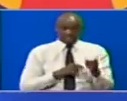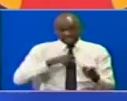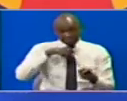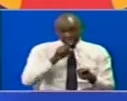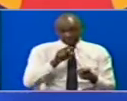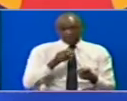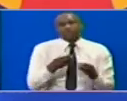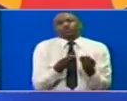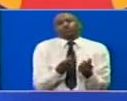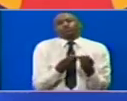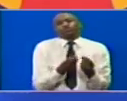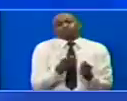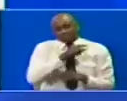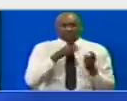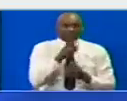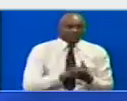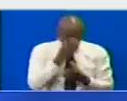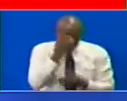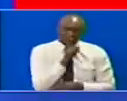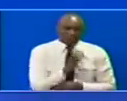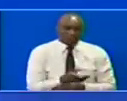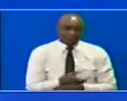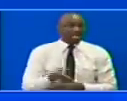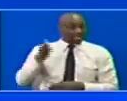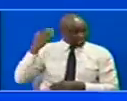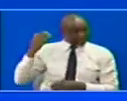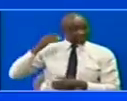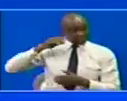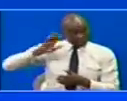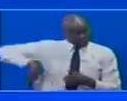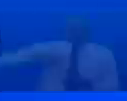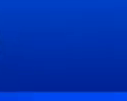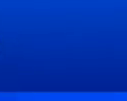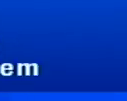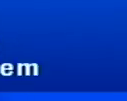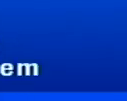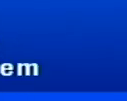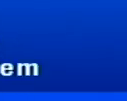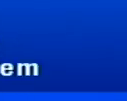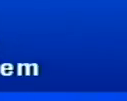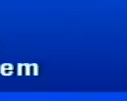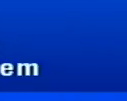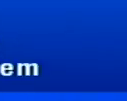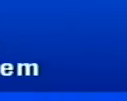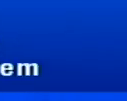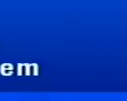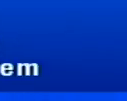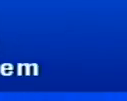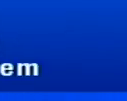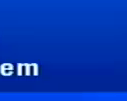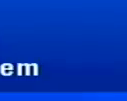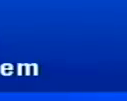soft on this? Last week, IEBC admitted almost 129,000 persons were registered more than